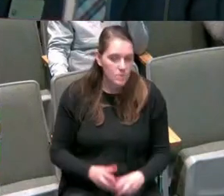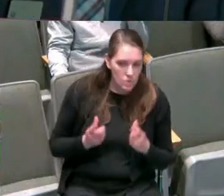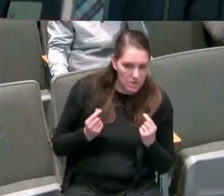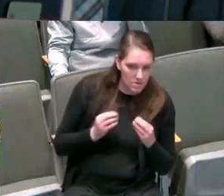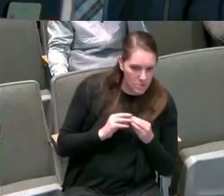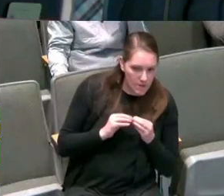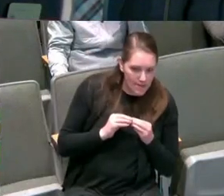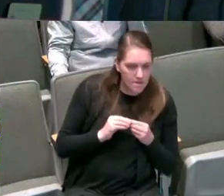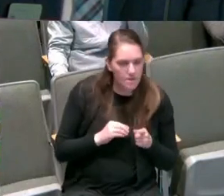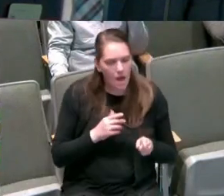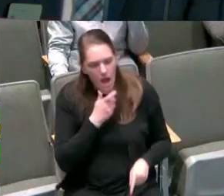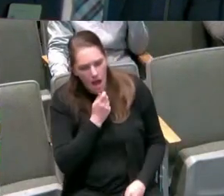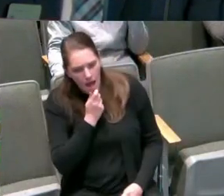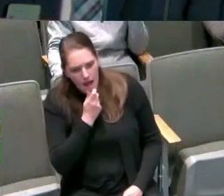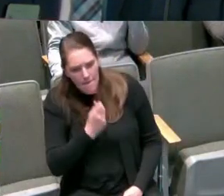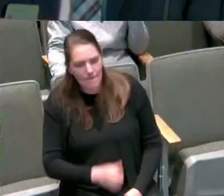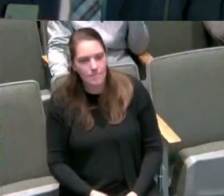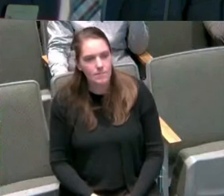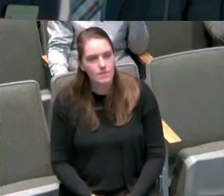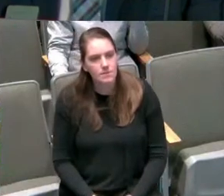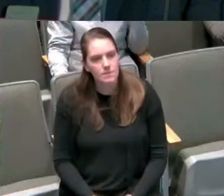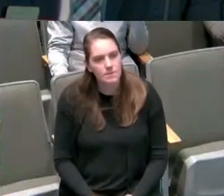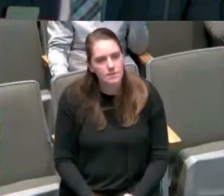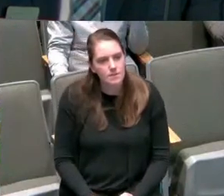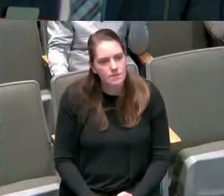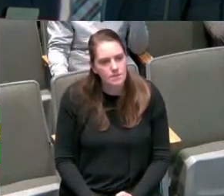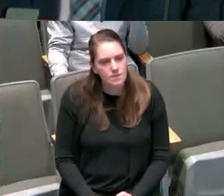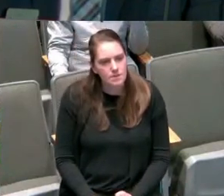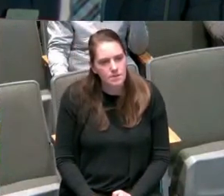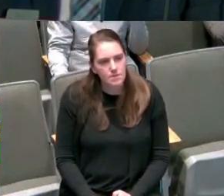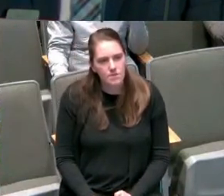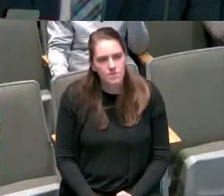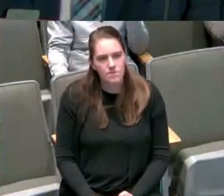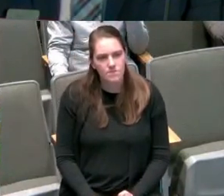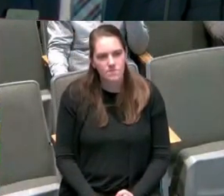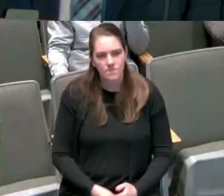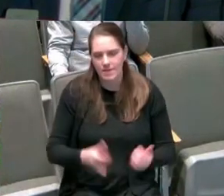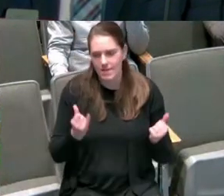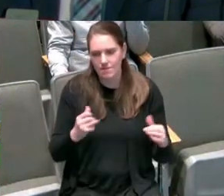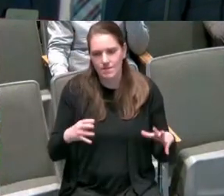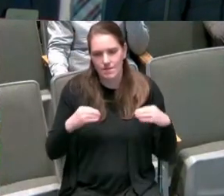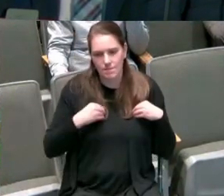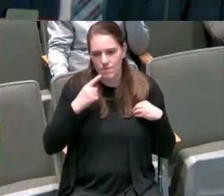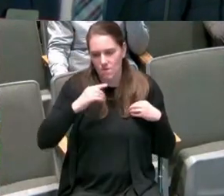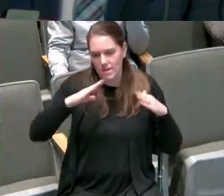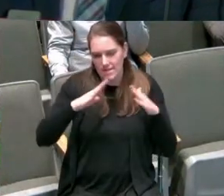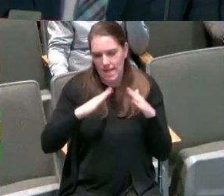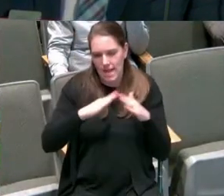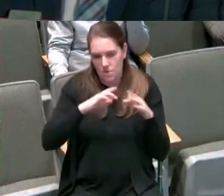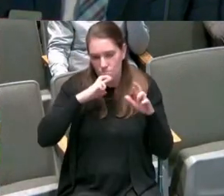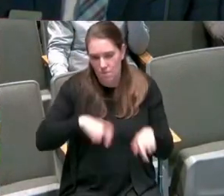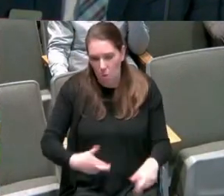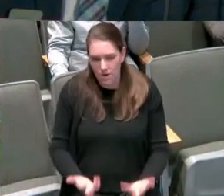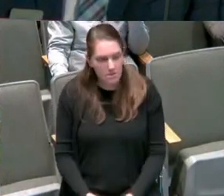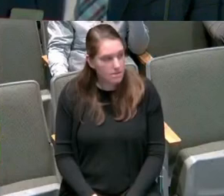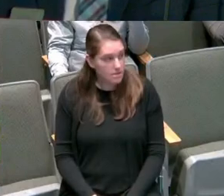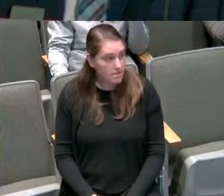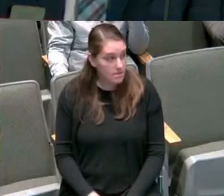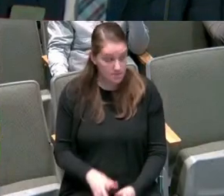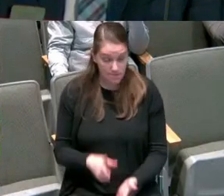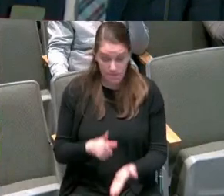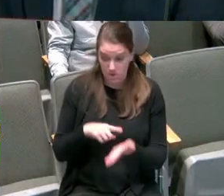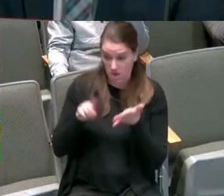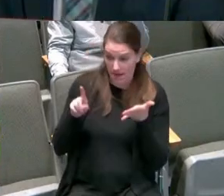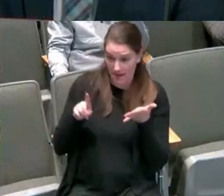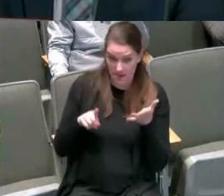um I mean it's acceptance of town reports so okay I would say are you gonna you're